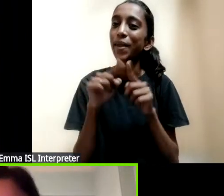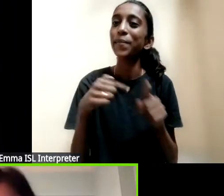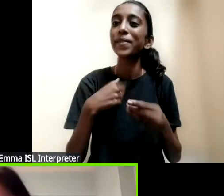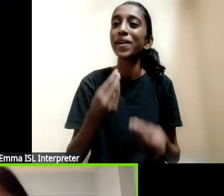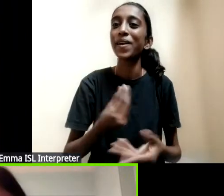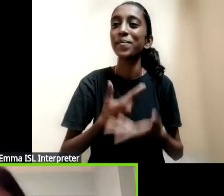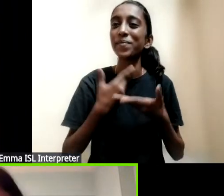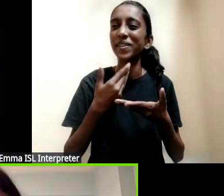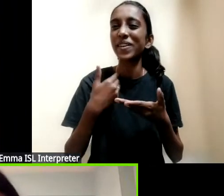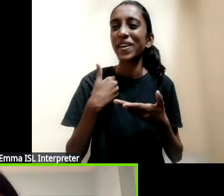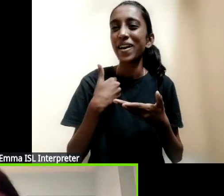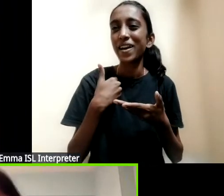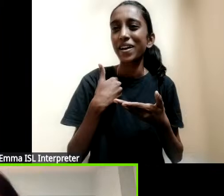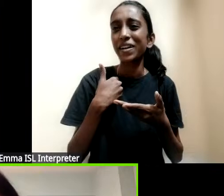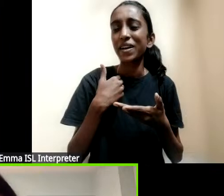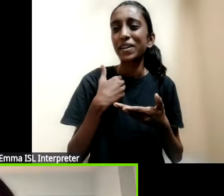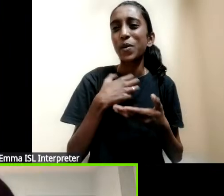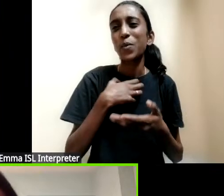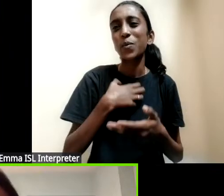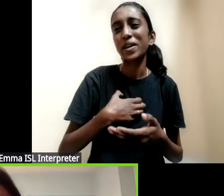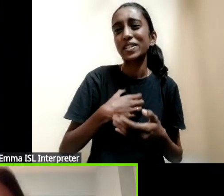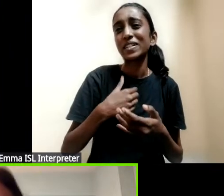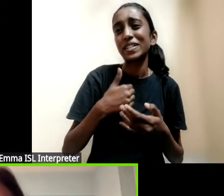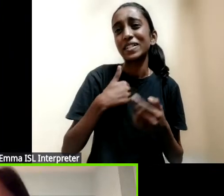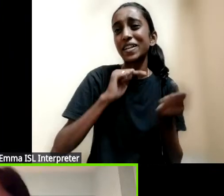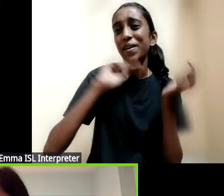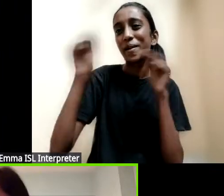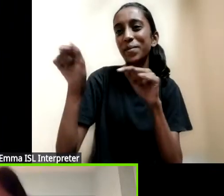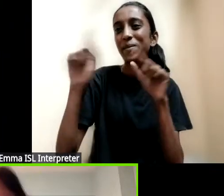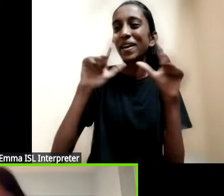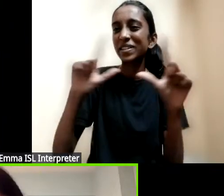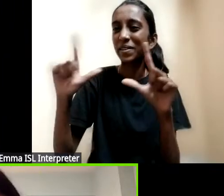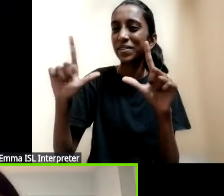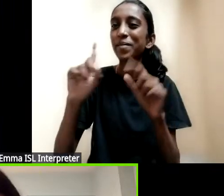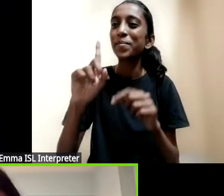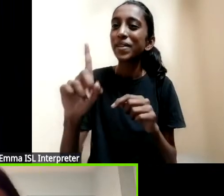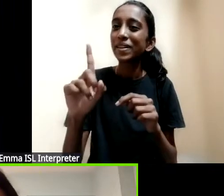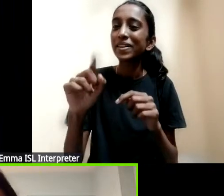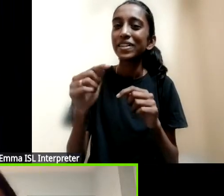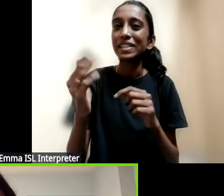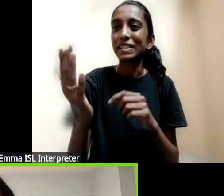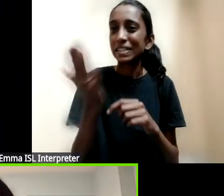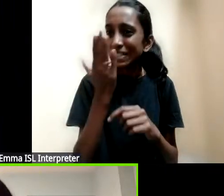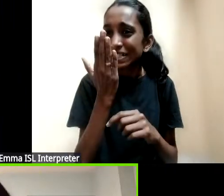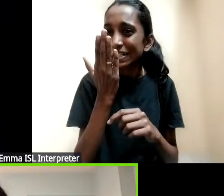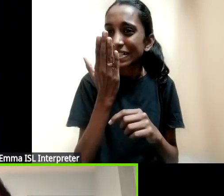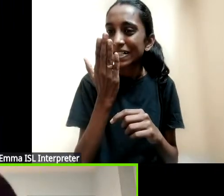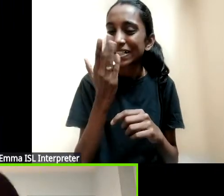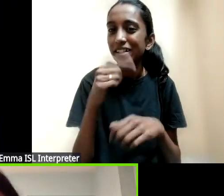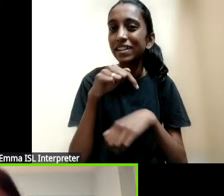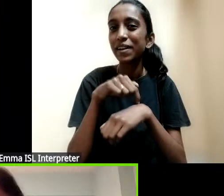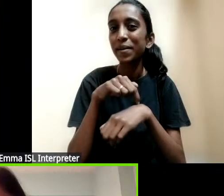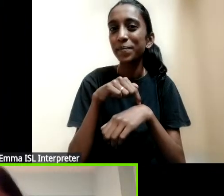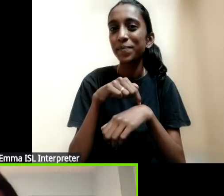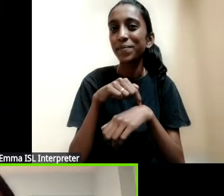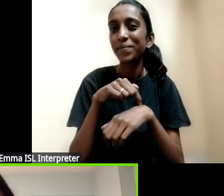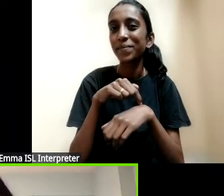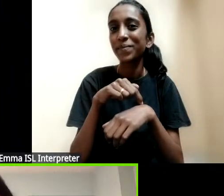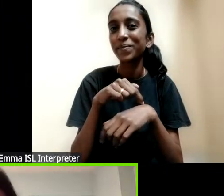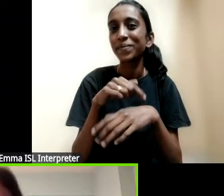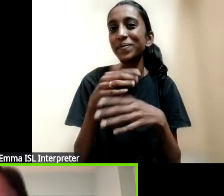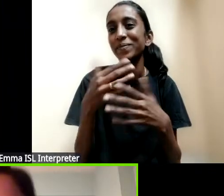could have come to visit the exhibition, but since it's a very short time, uh, I'm based